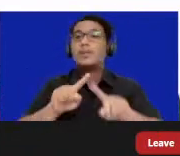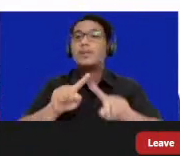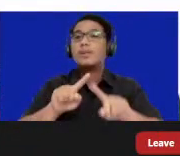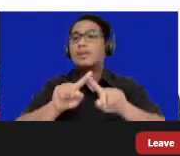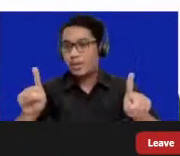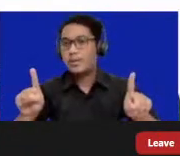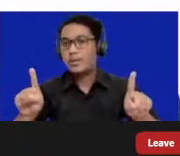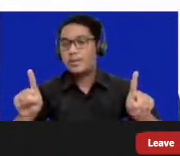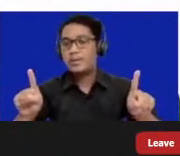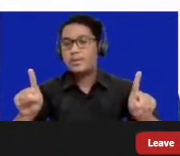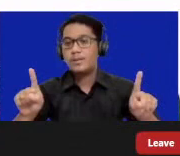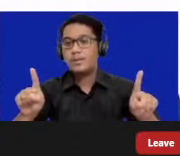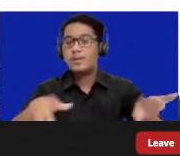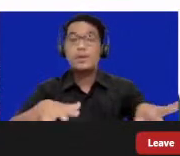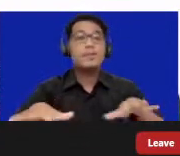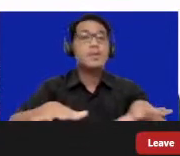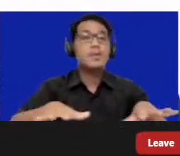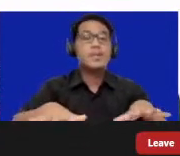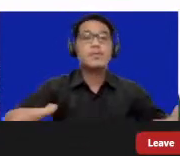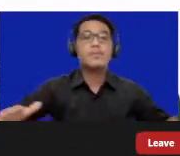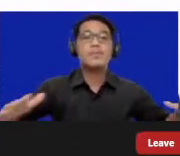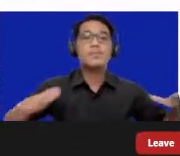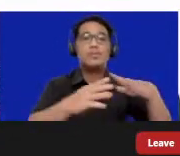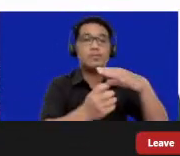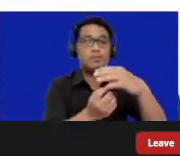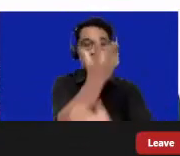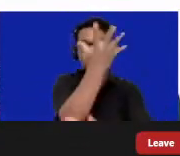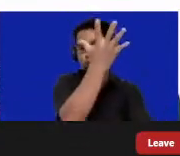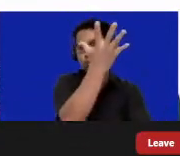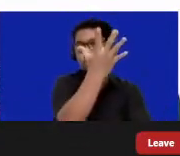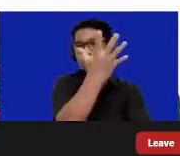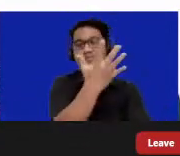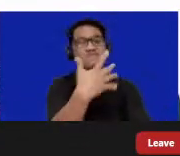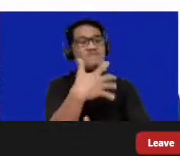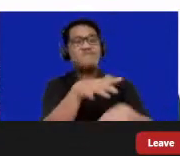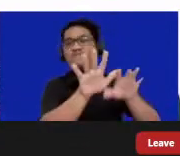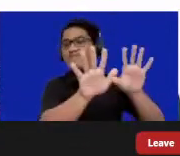and other contexts are same, community engagement, and